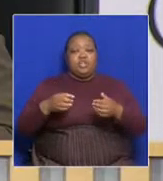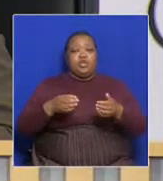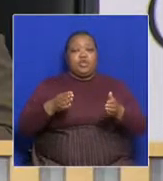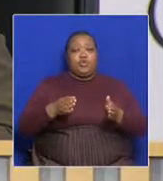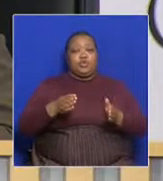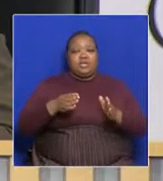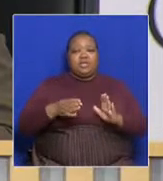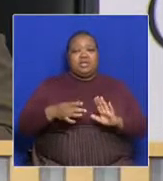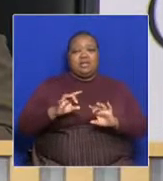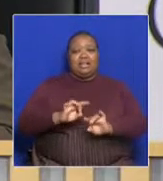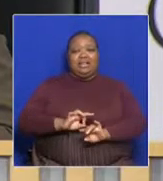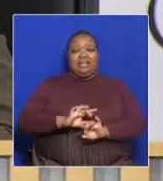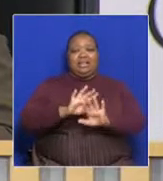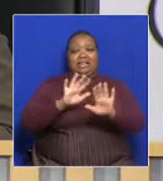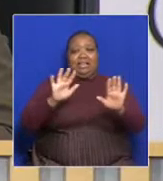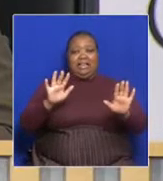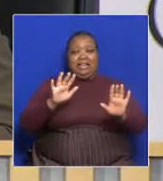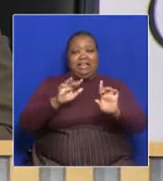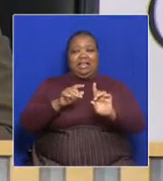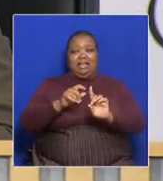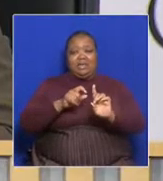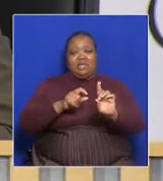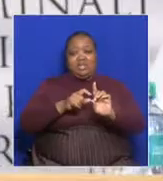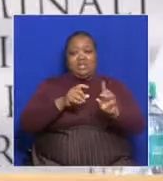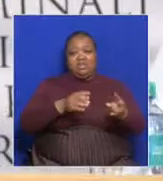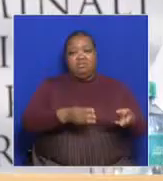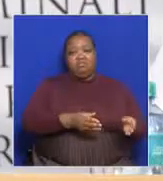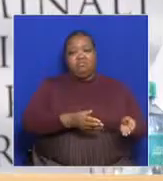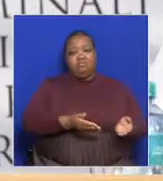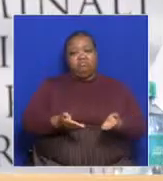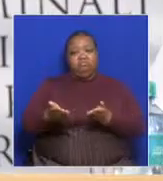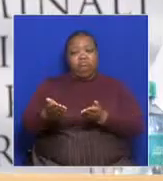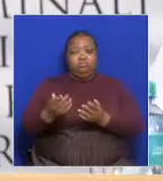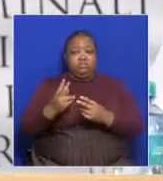hands, so I can't say whether it was resealed or not. I'm unsure.